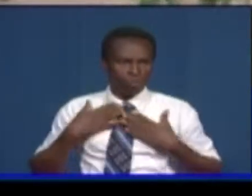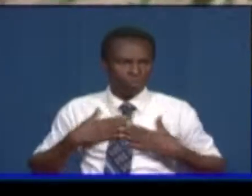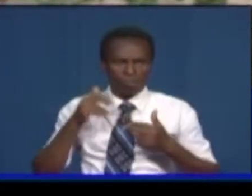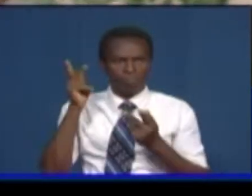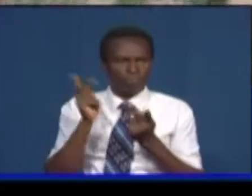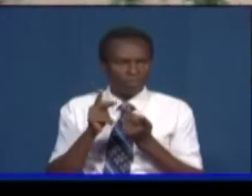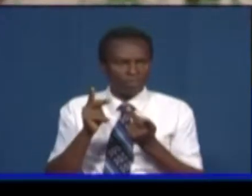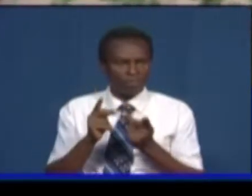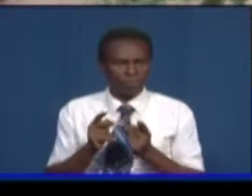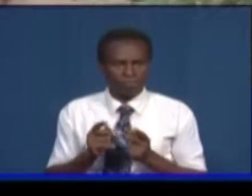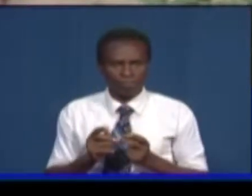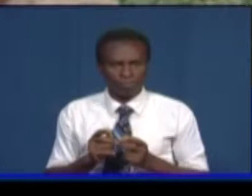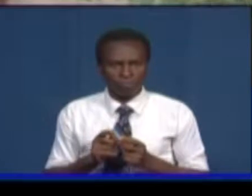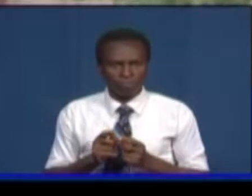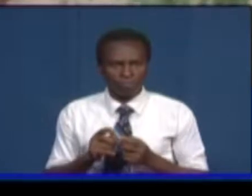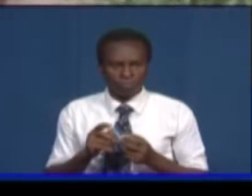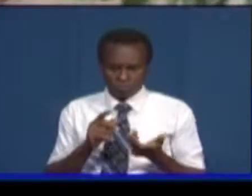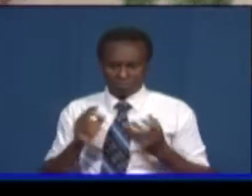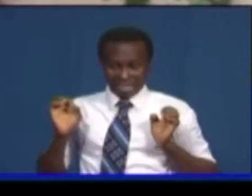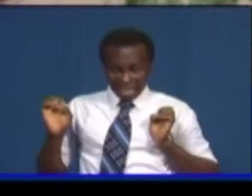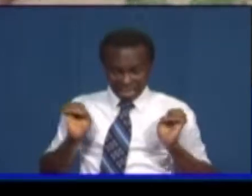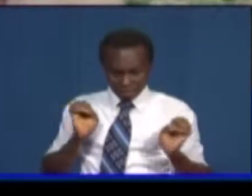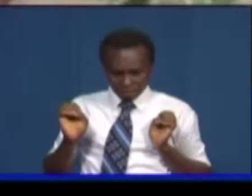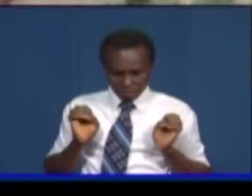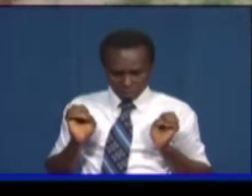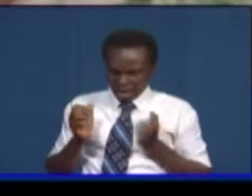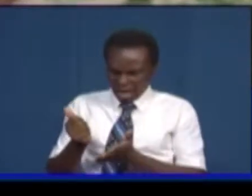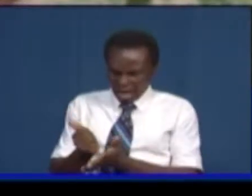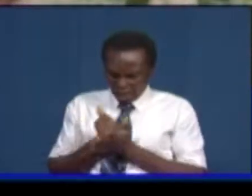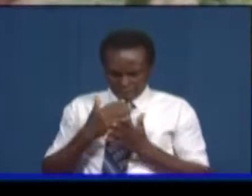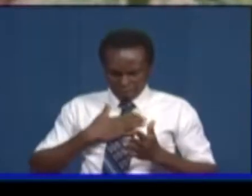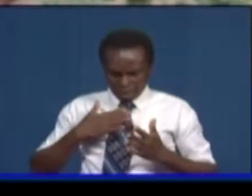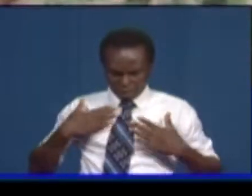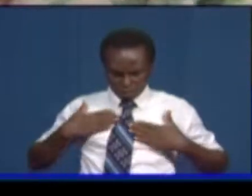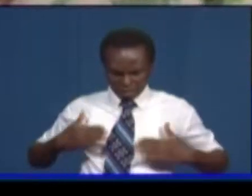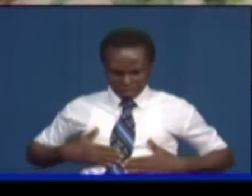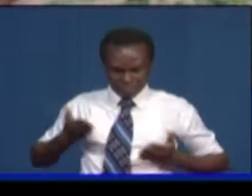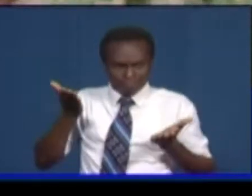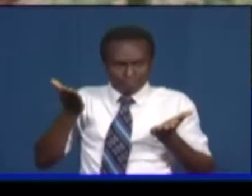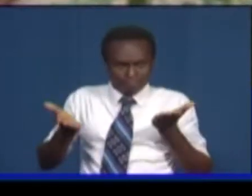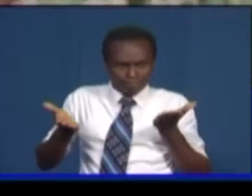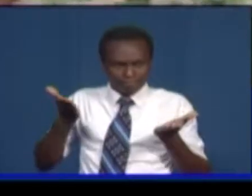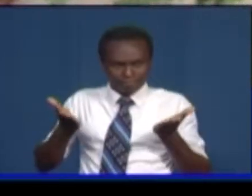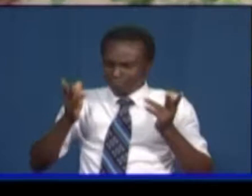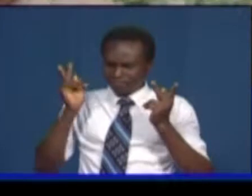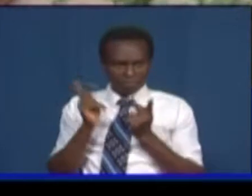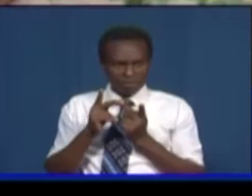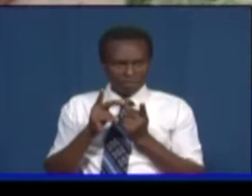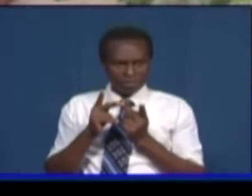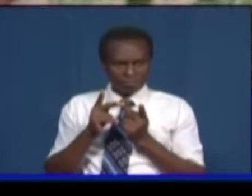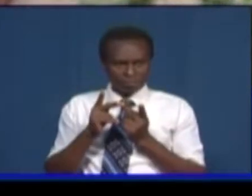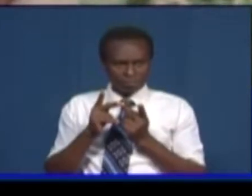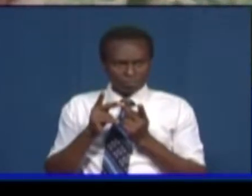is, because it helps to maintain a healthy weight. You can't overdo something or underdo